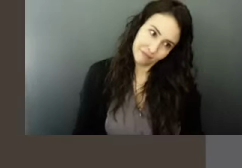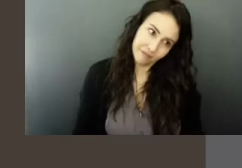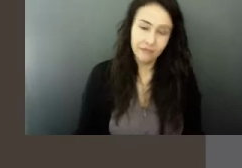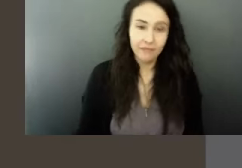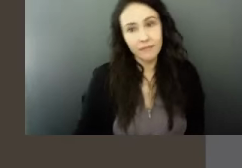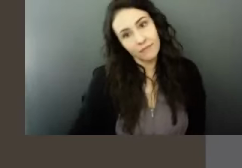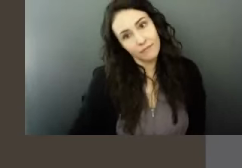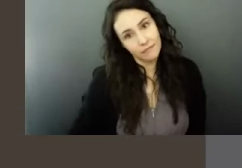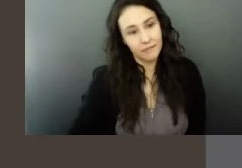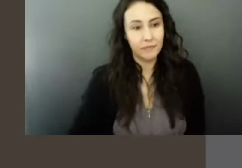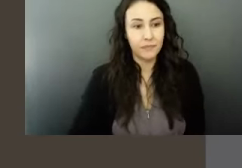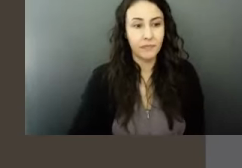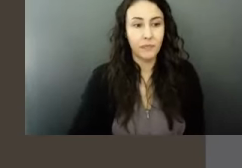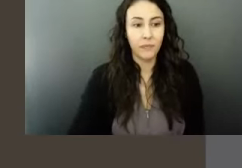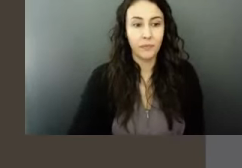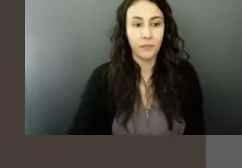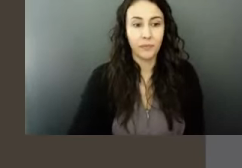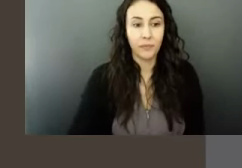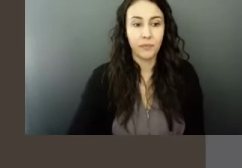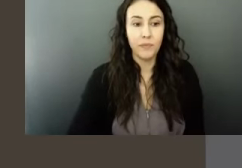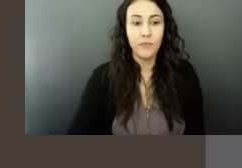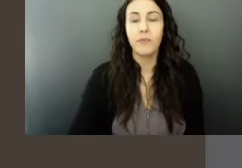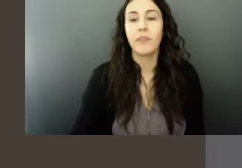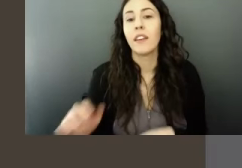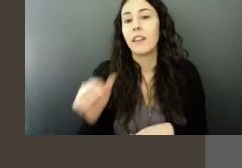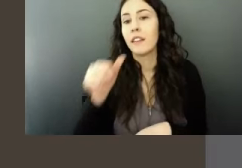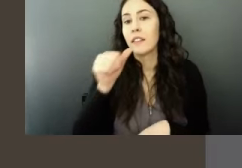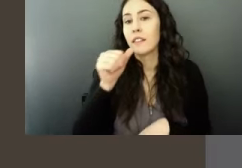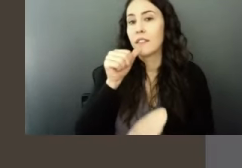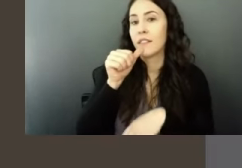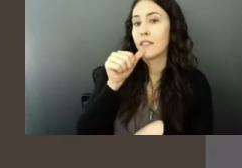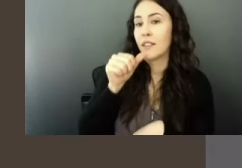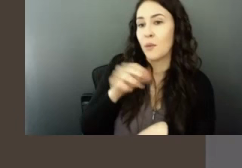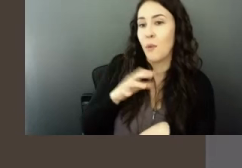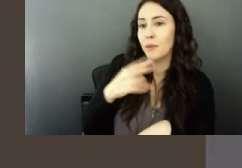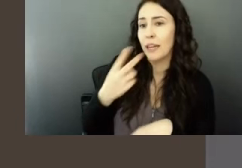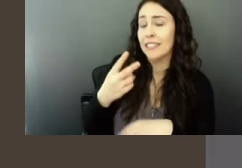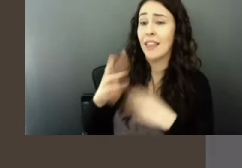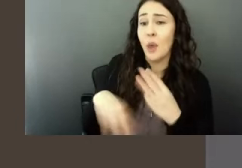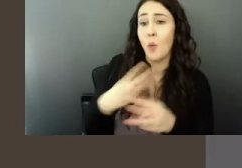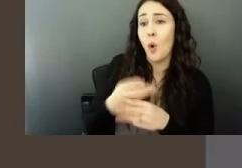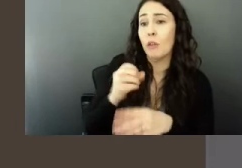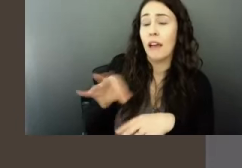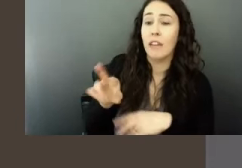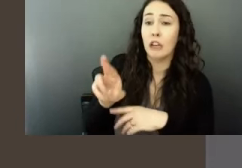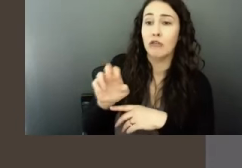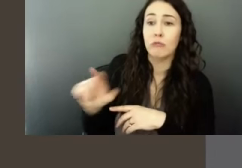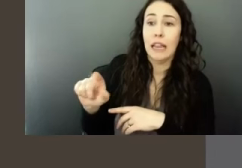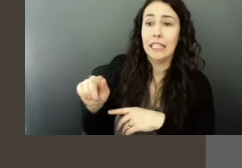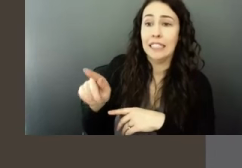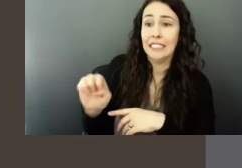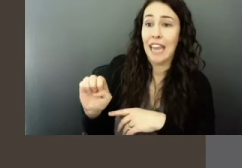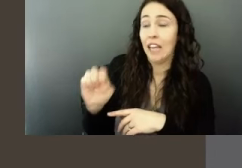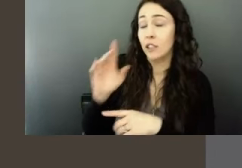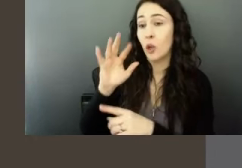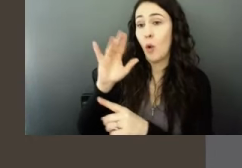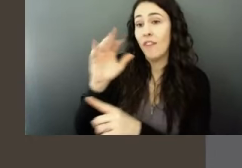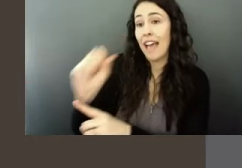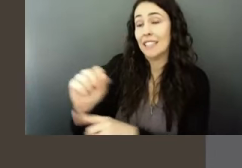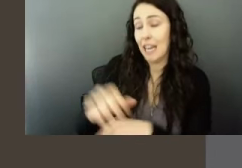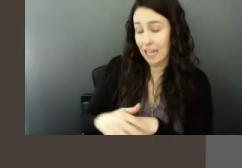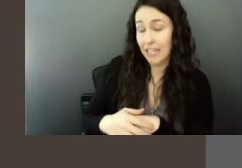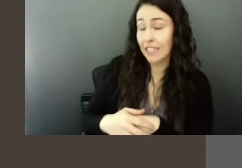The world of real estate finance is so fascinating. So, We didn't everybody's pick jumping. anyone, but I guess I'll go for it.